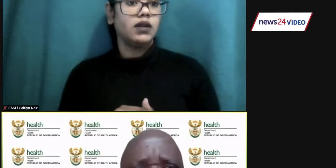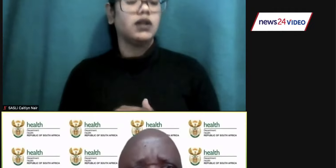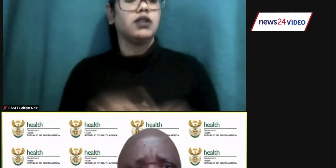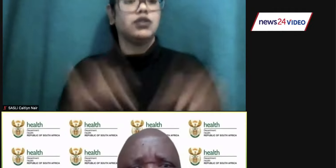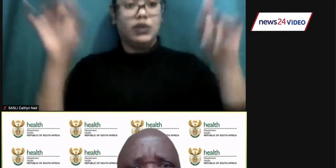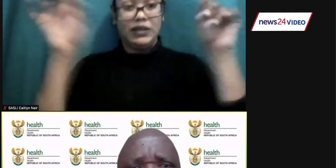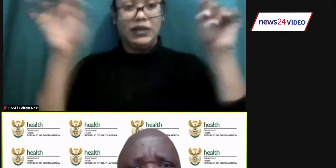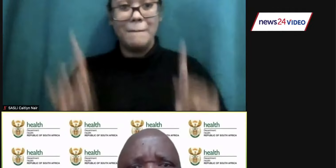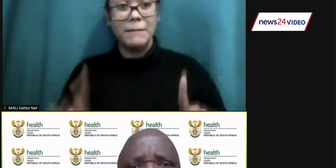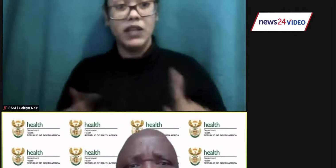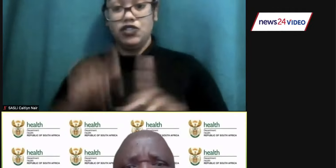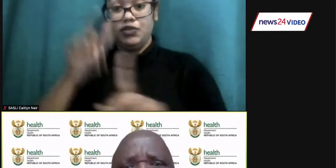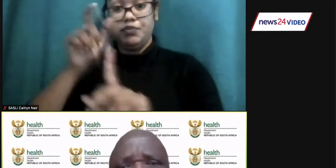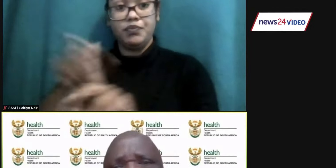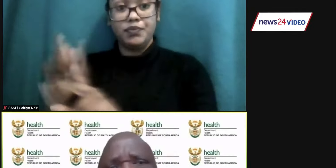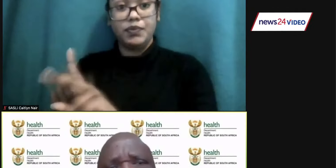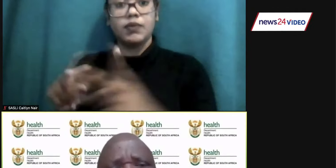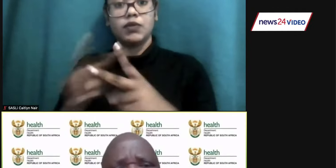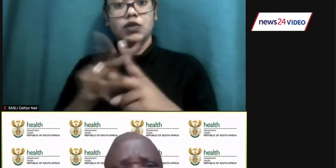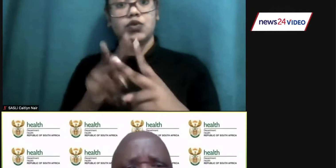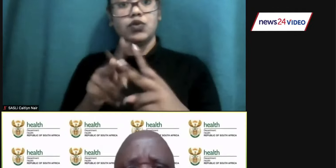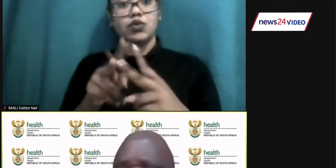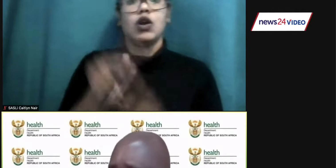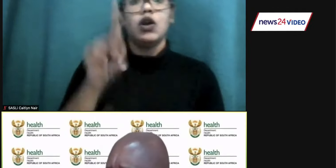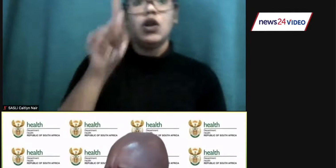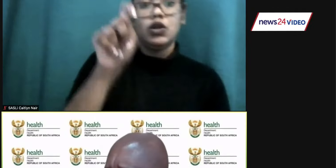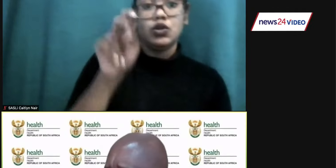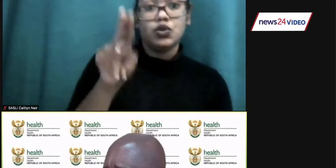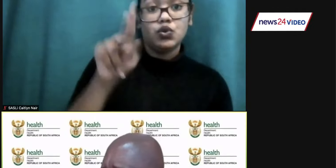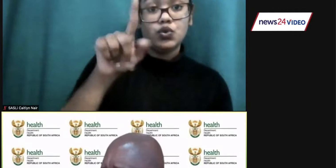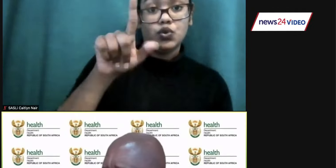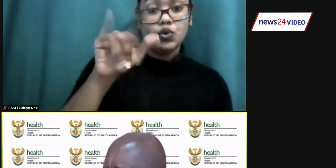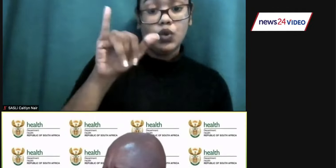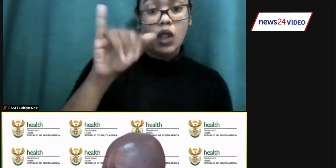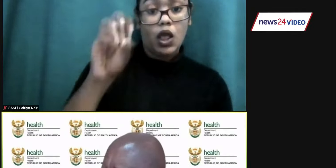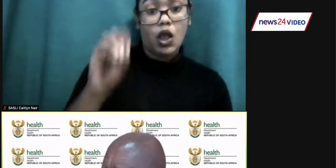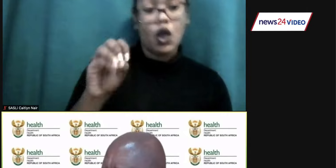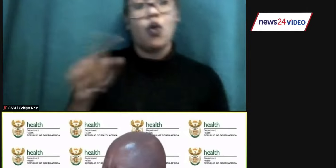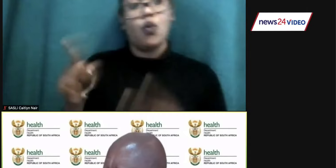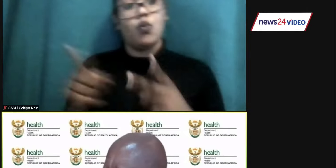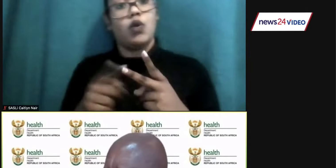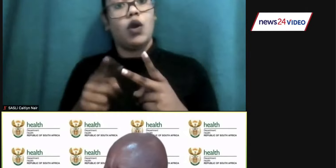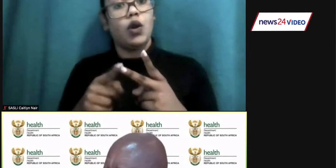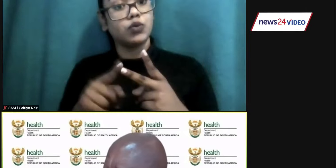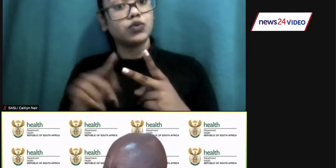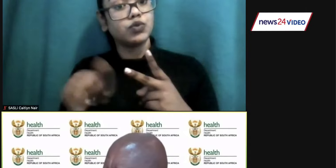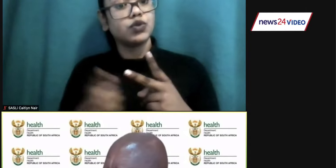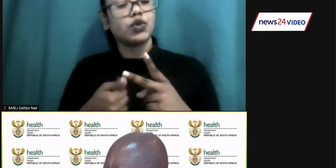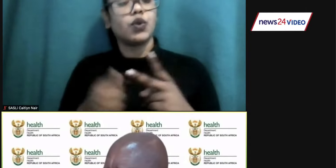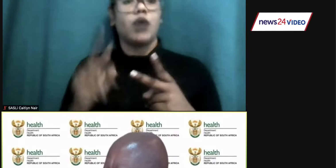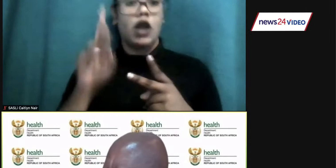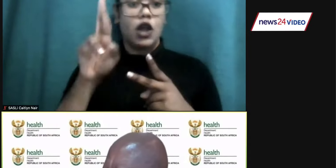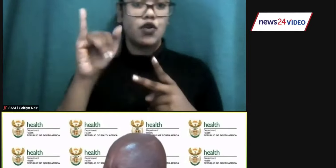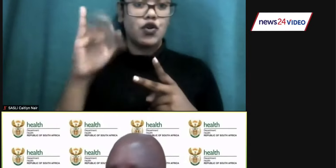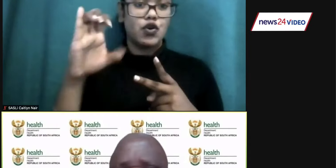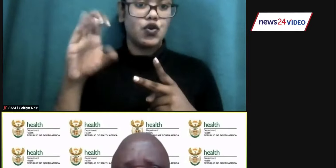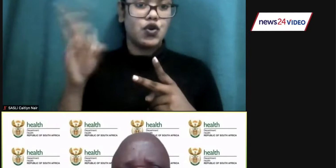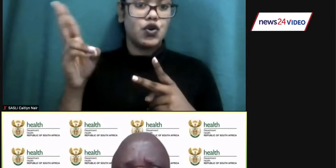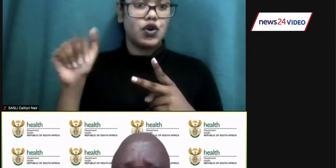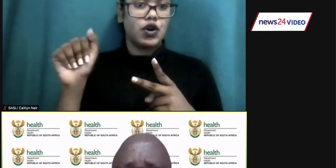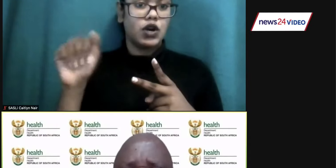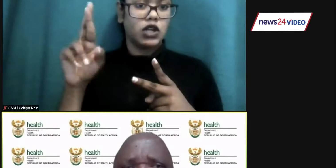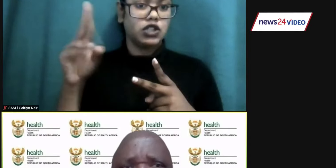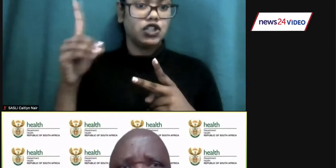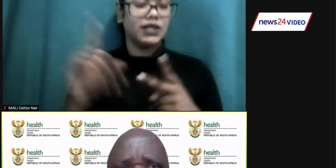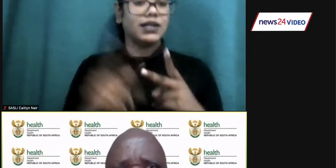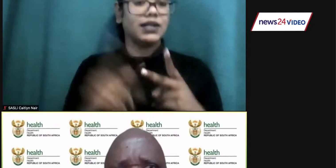specialists, Prof. Tulio de Oliveira and also Dr. Richard